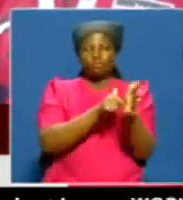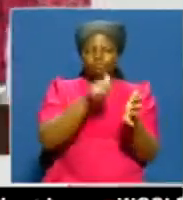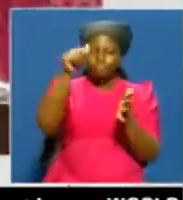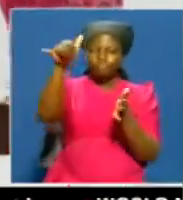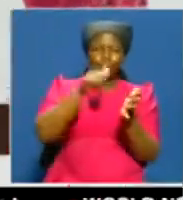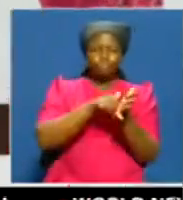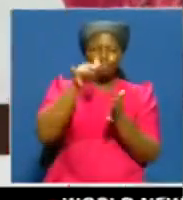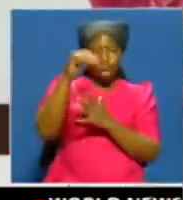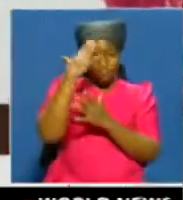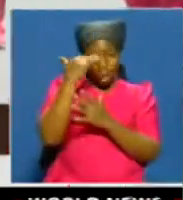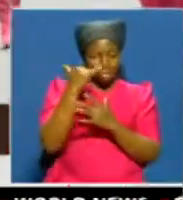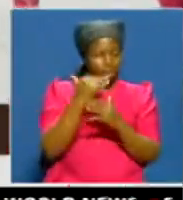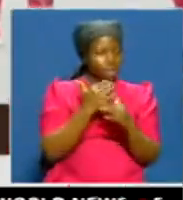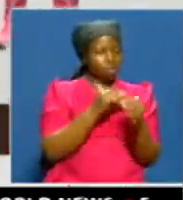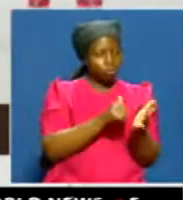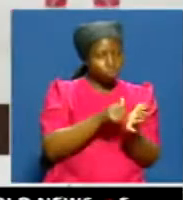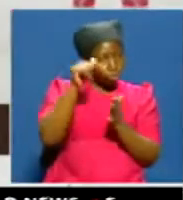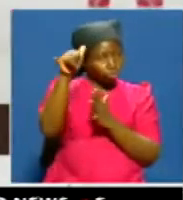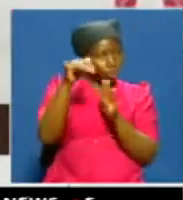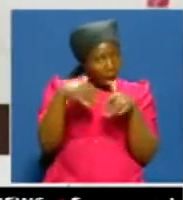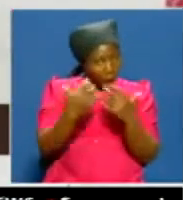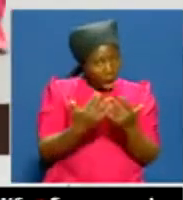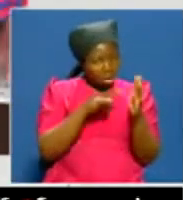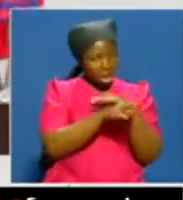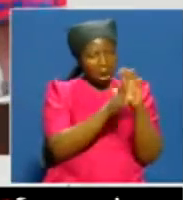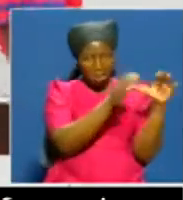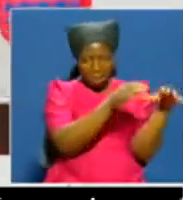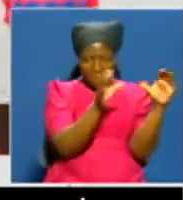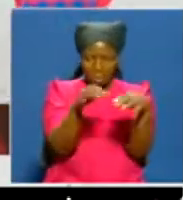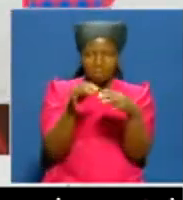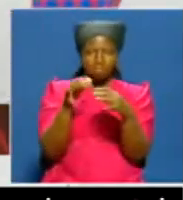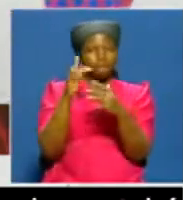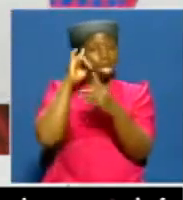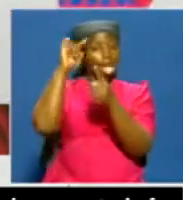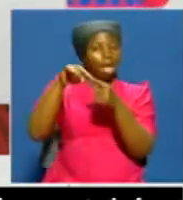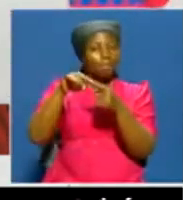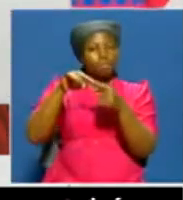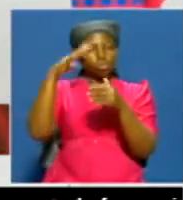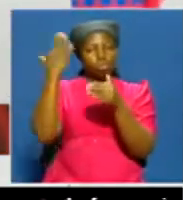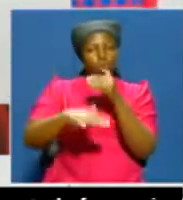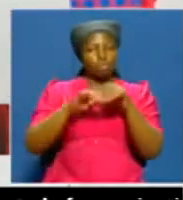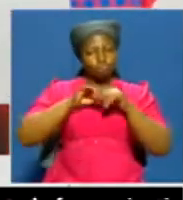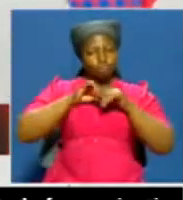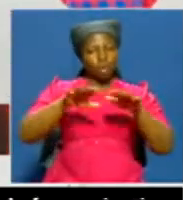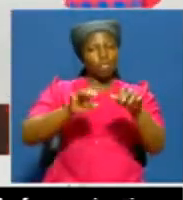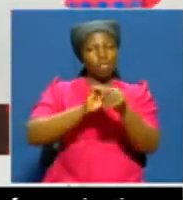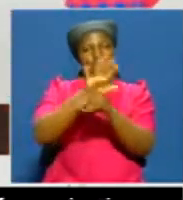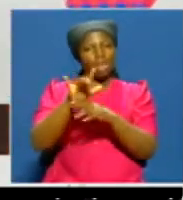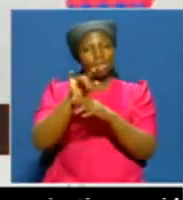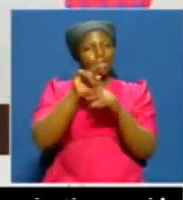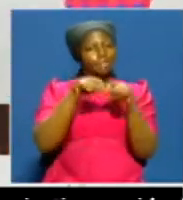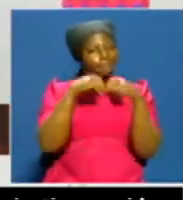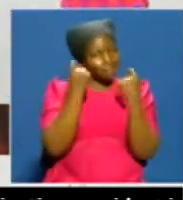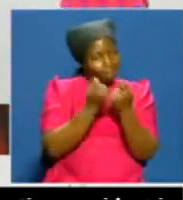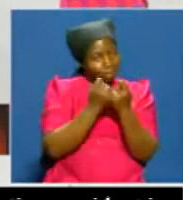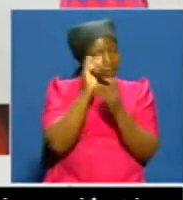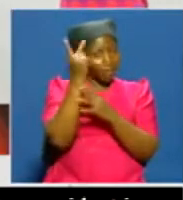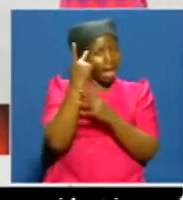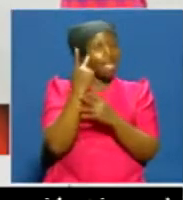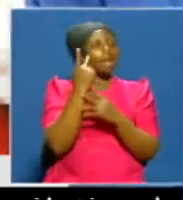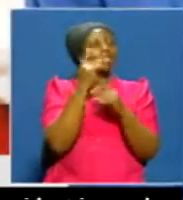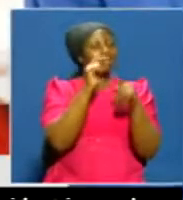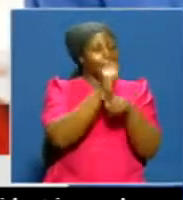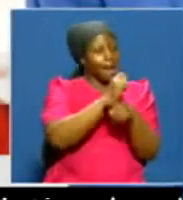of the coronavirus. The Kenyan teams have been training in bubble camps, the same environment as in